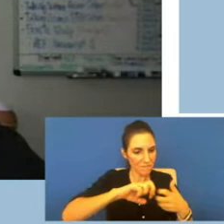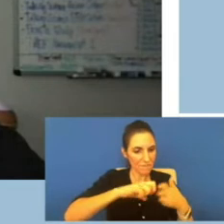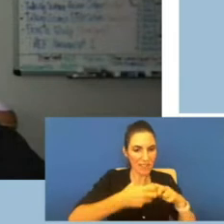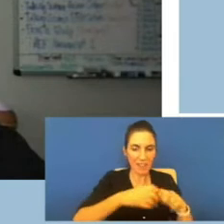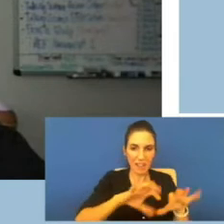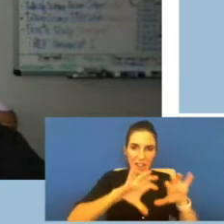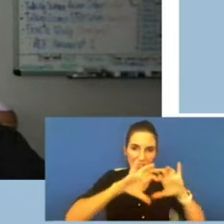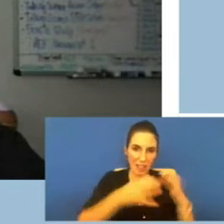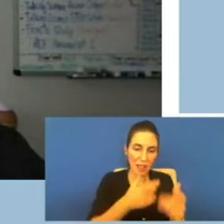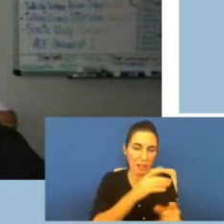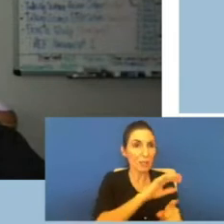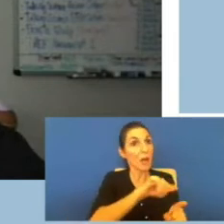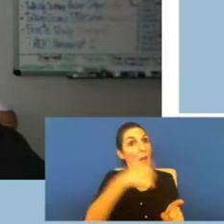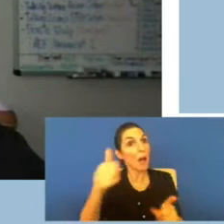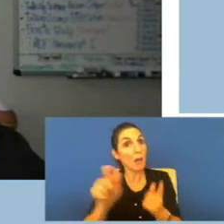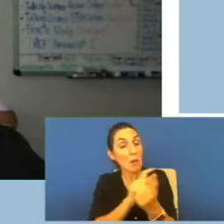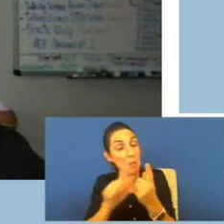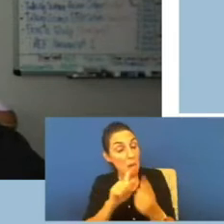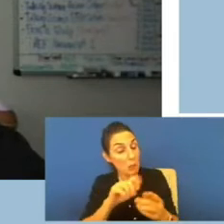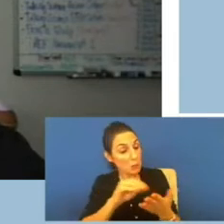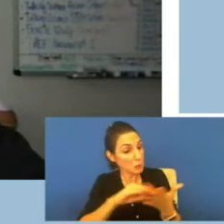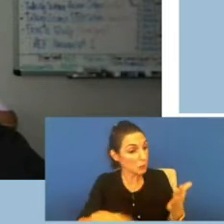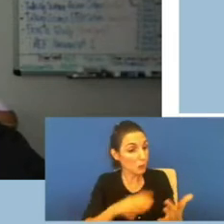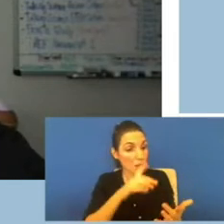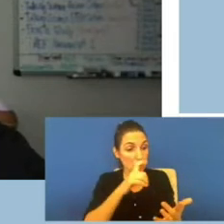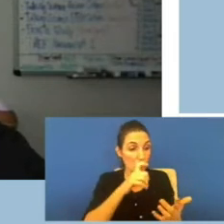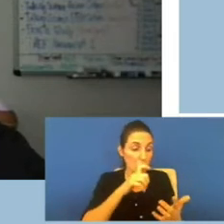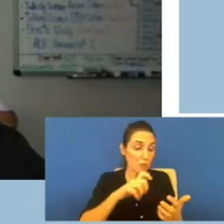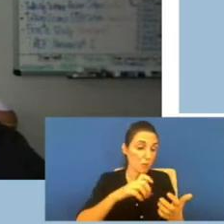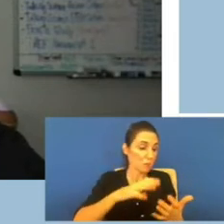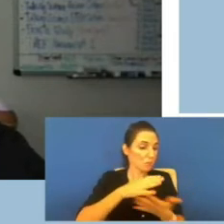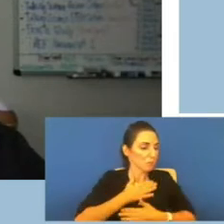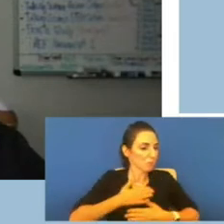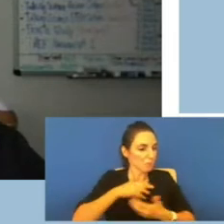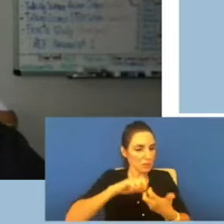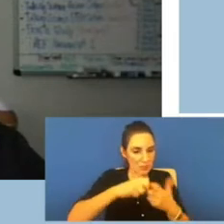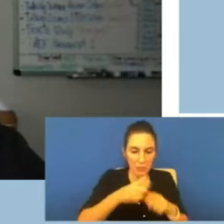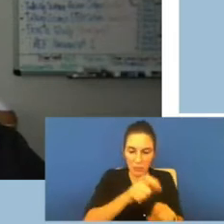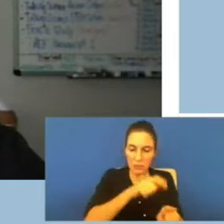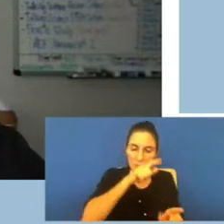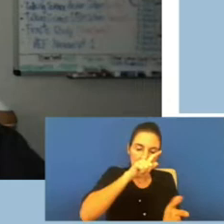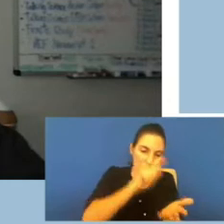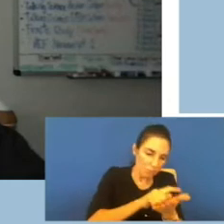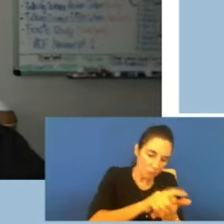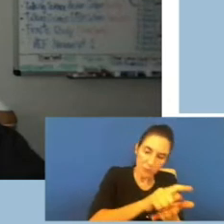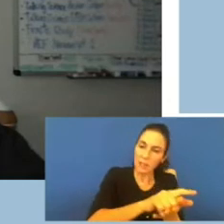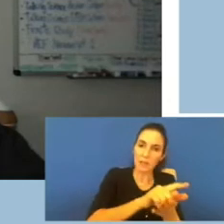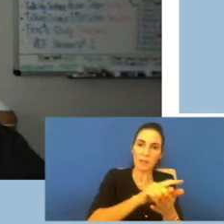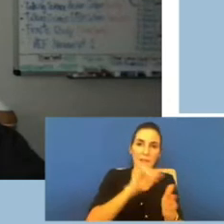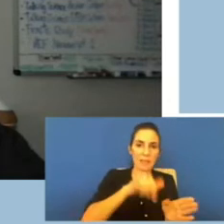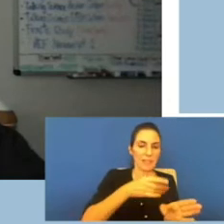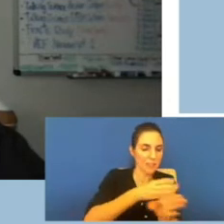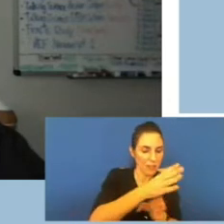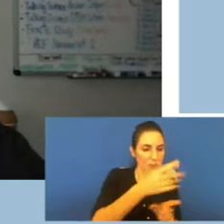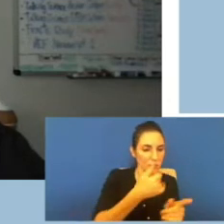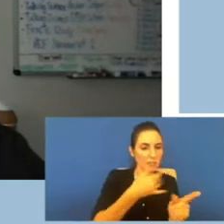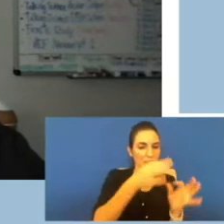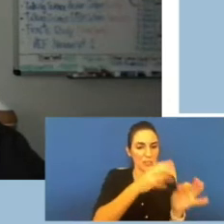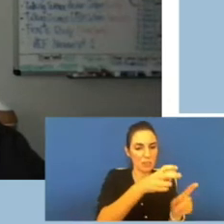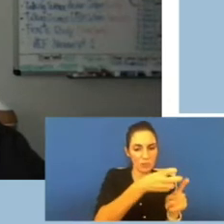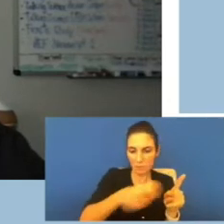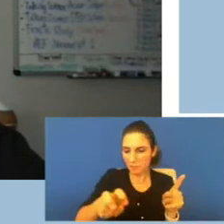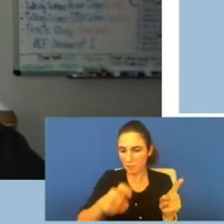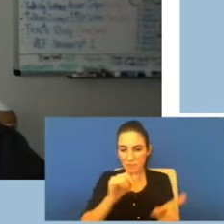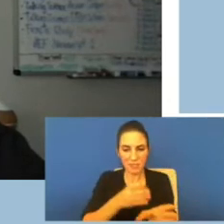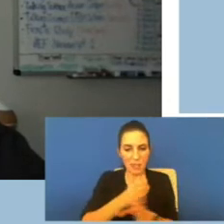enjoyed physics as much as she did. She fell in love with the field, so much so that she decided to switch majors. This was a wonderful moment